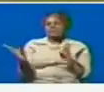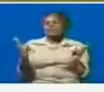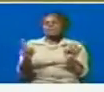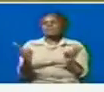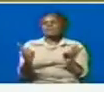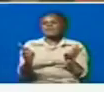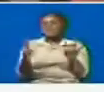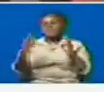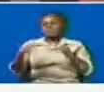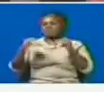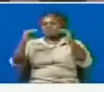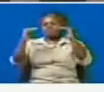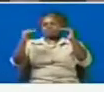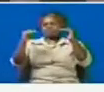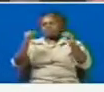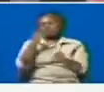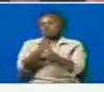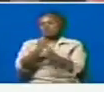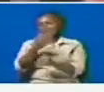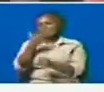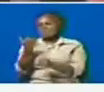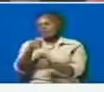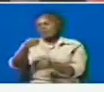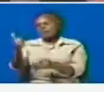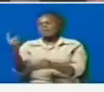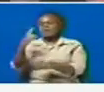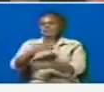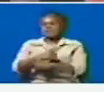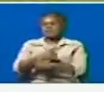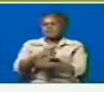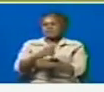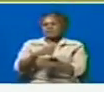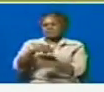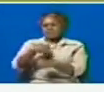get in the qualifier, and we do our best. At the end of the day, that's all I ask